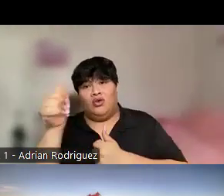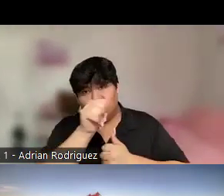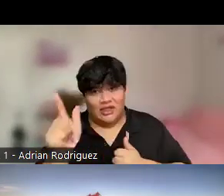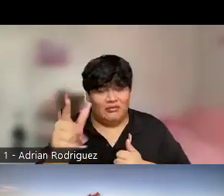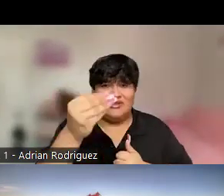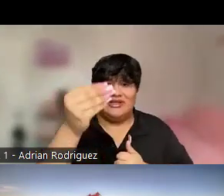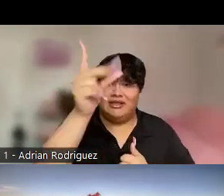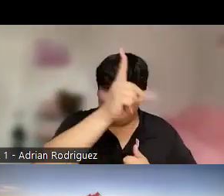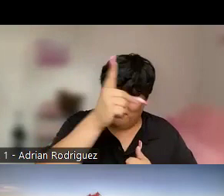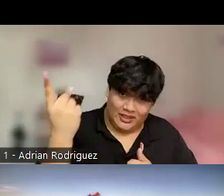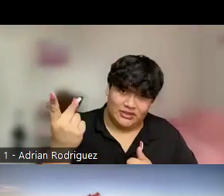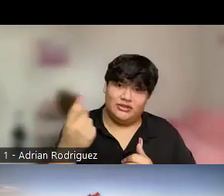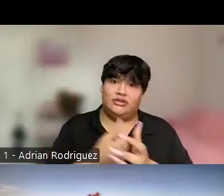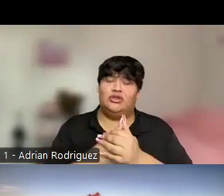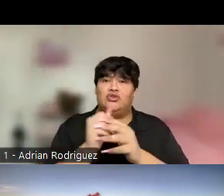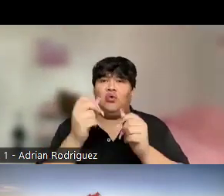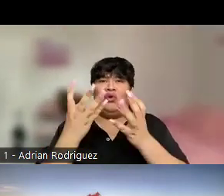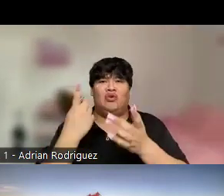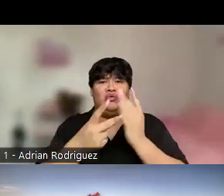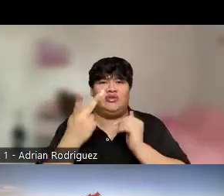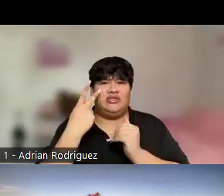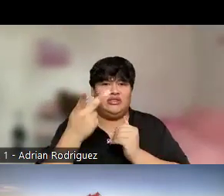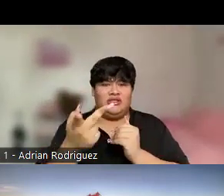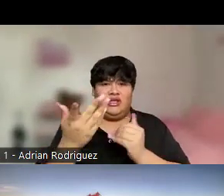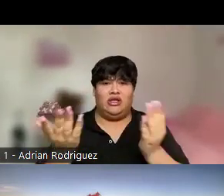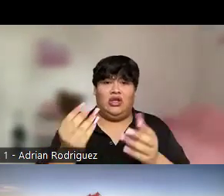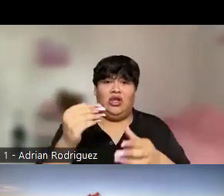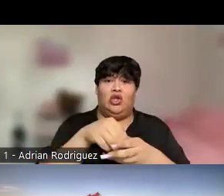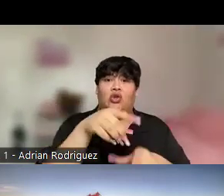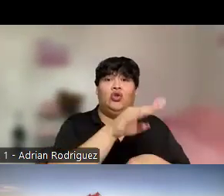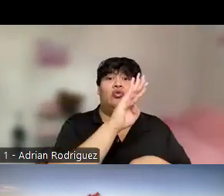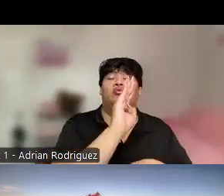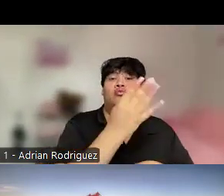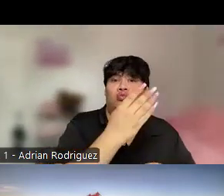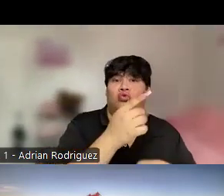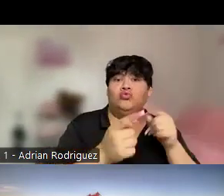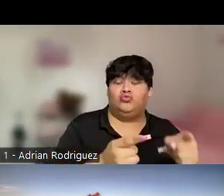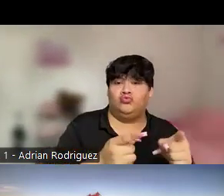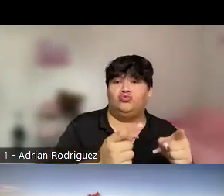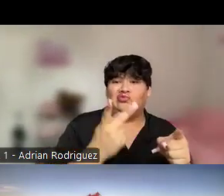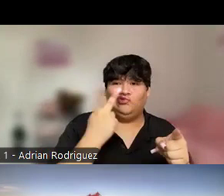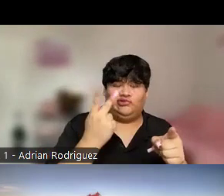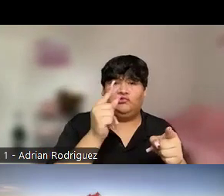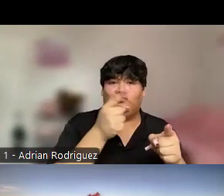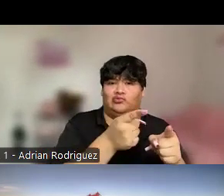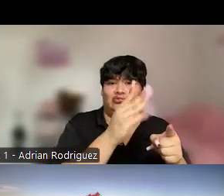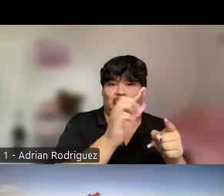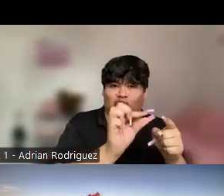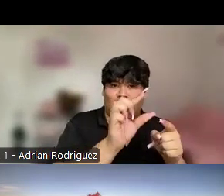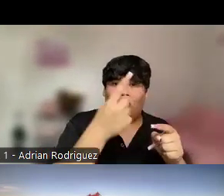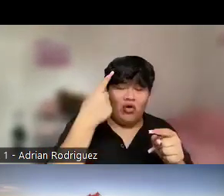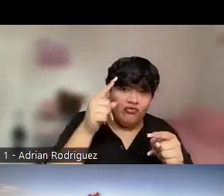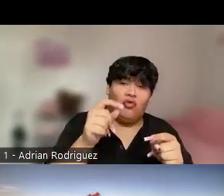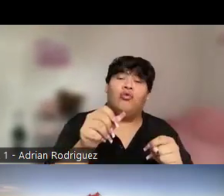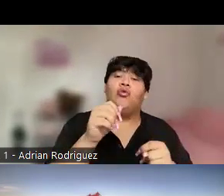dementia. And so what we see here in the blue columns with the little white dots are for